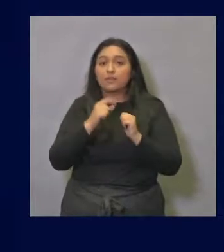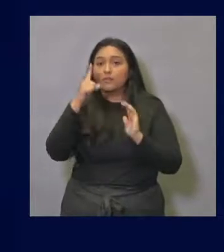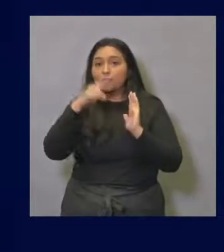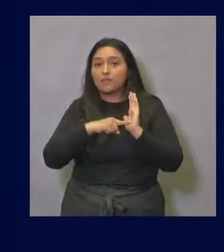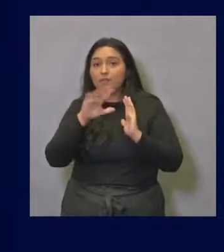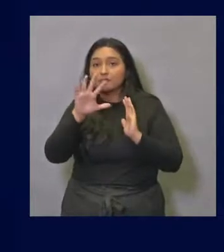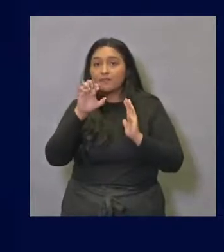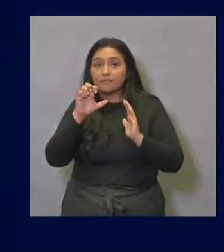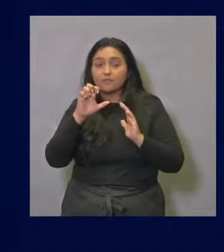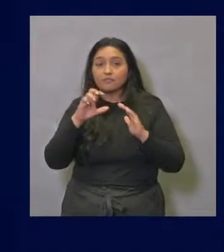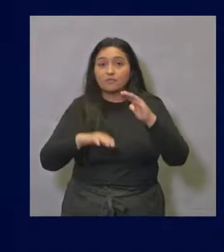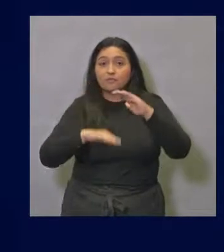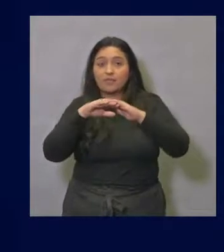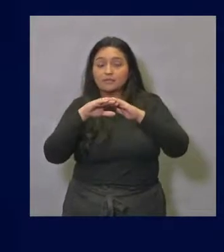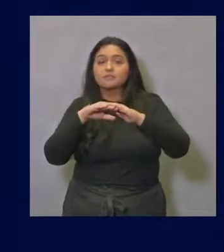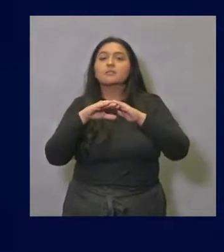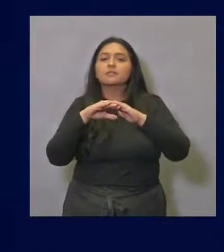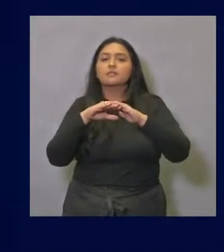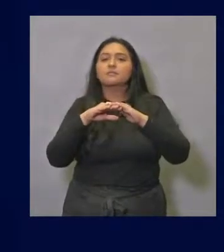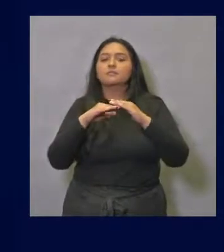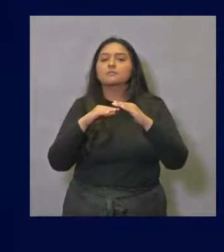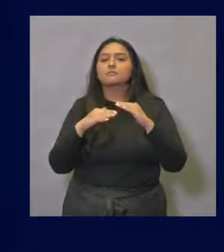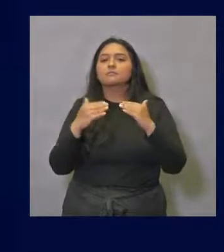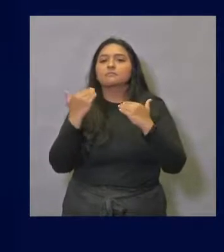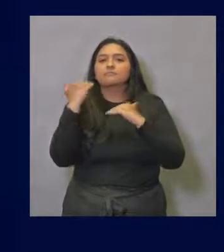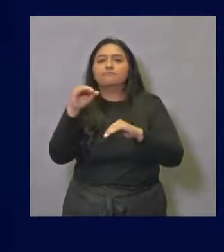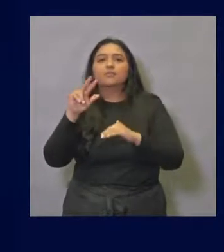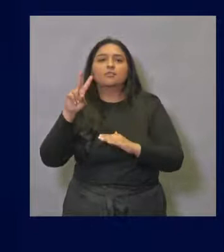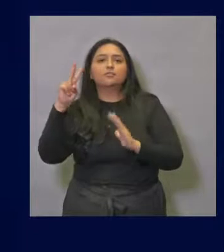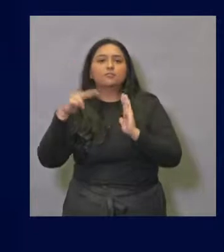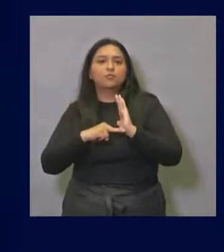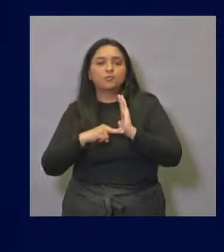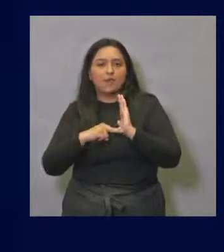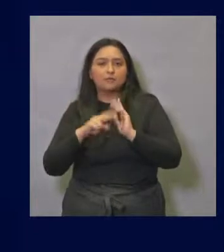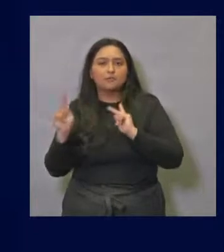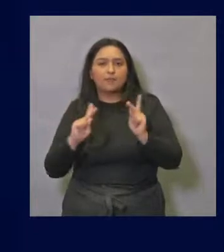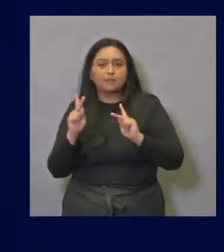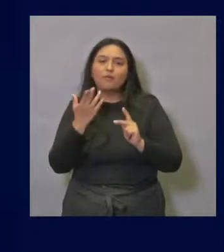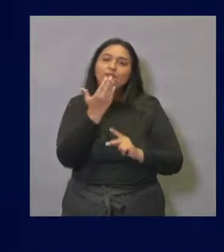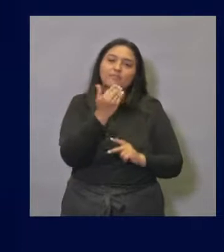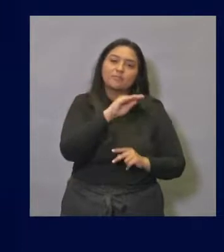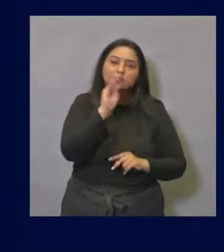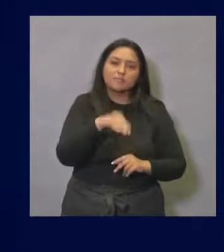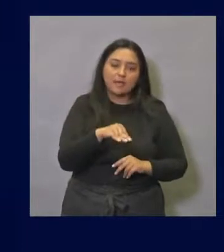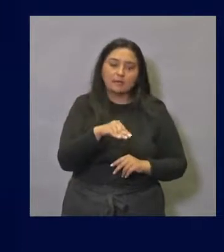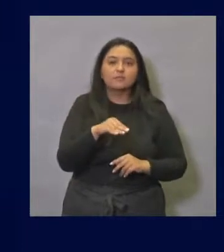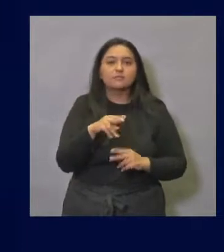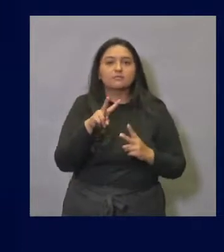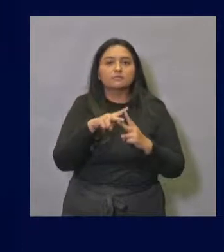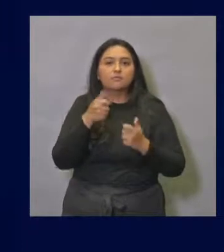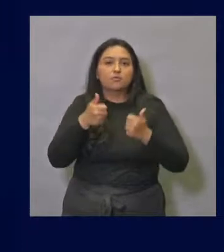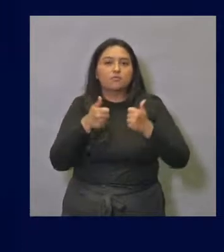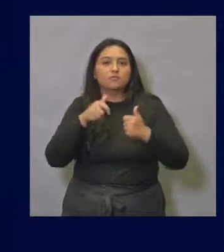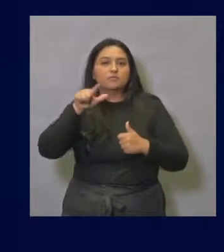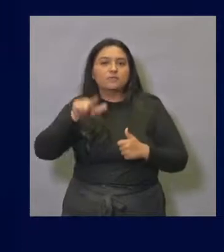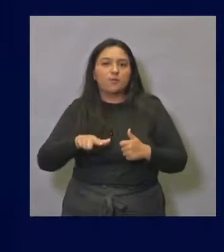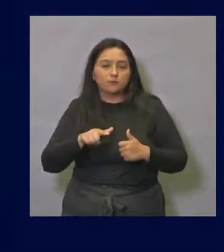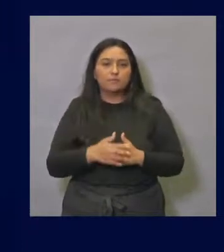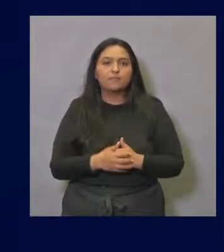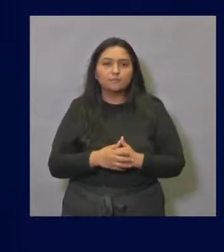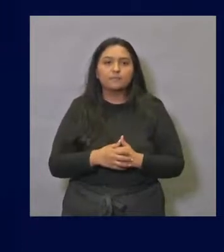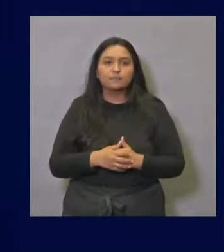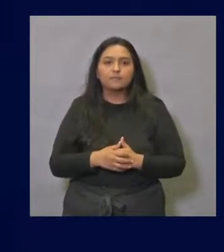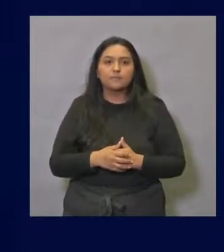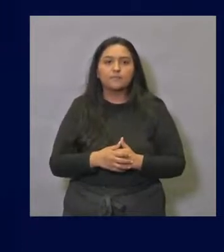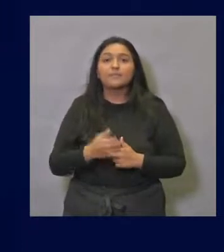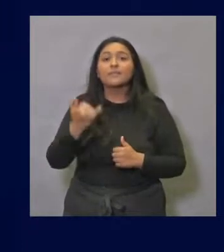10% or 2,000 people, whichever is fewer. Although again, the capacity limit can increase to 25% if